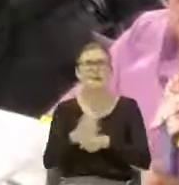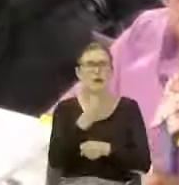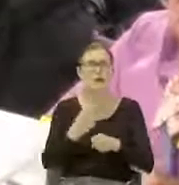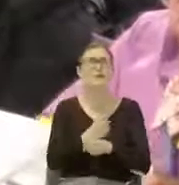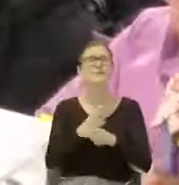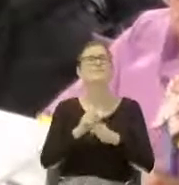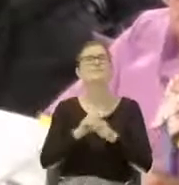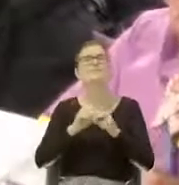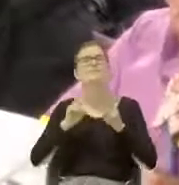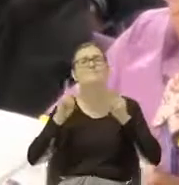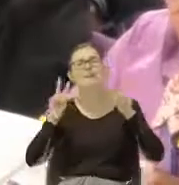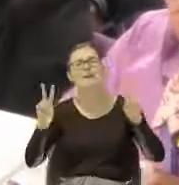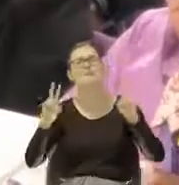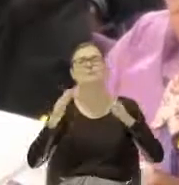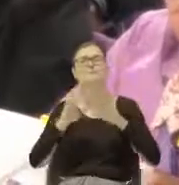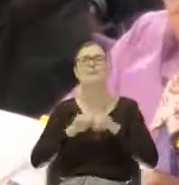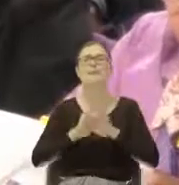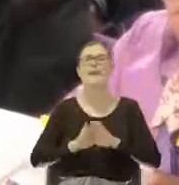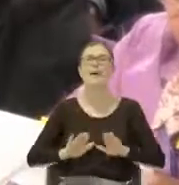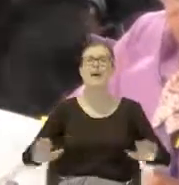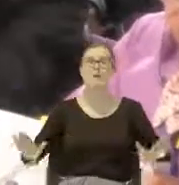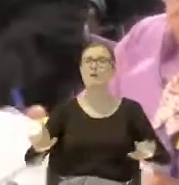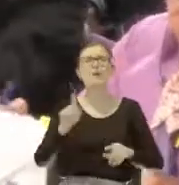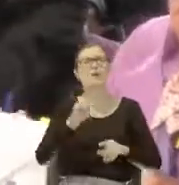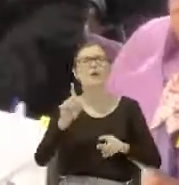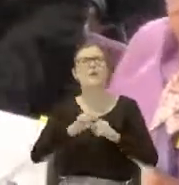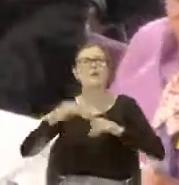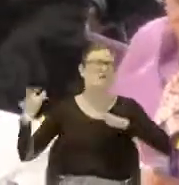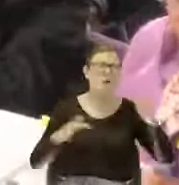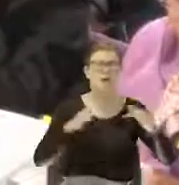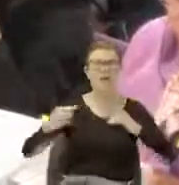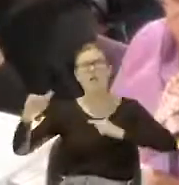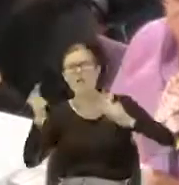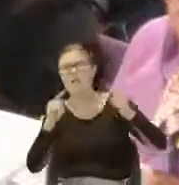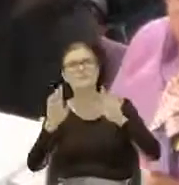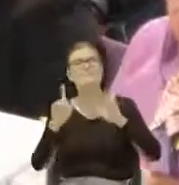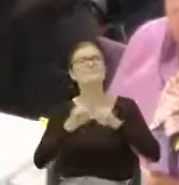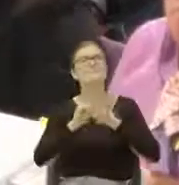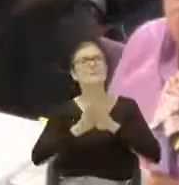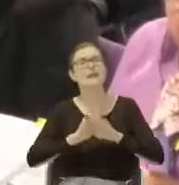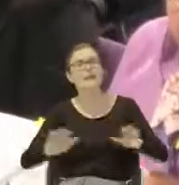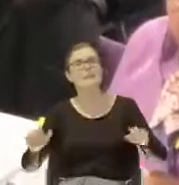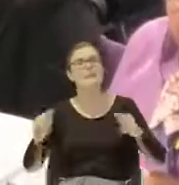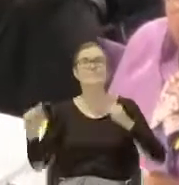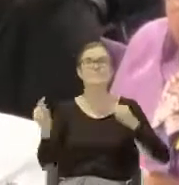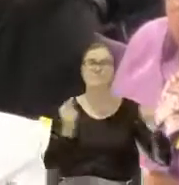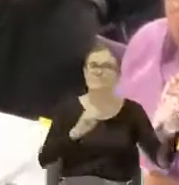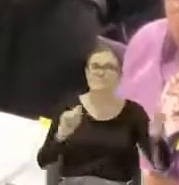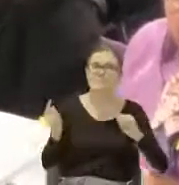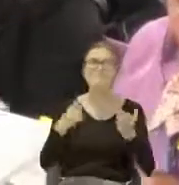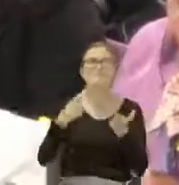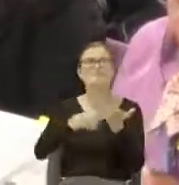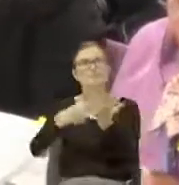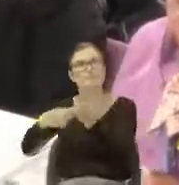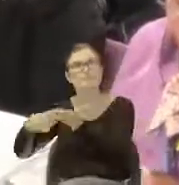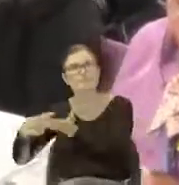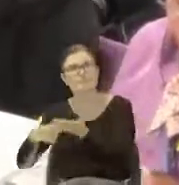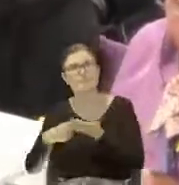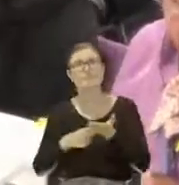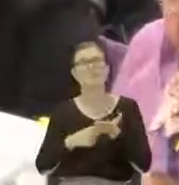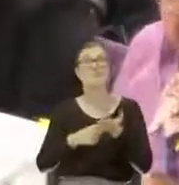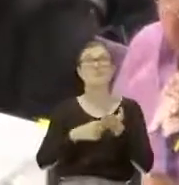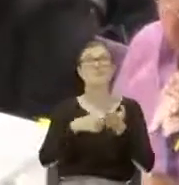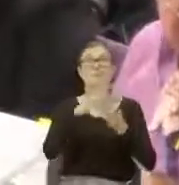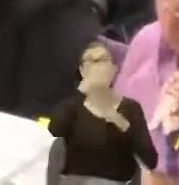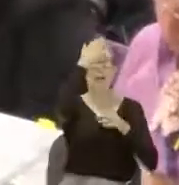sectors in the countries are held responsible and they account. And one wants to